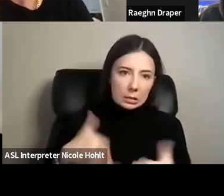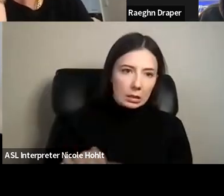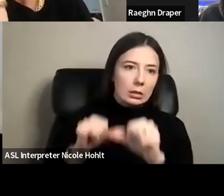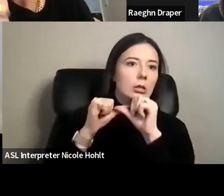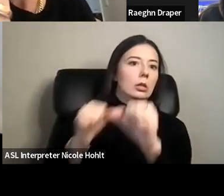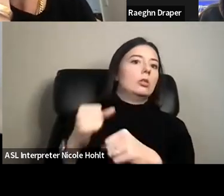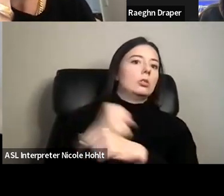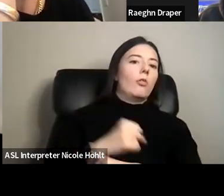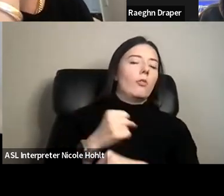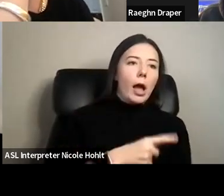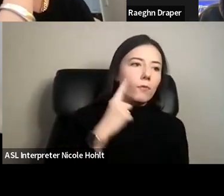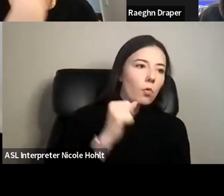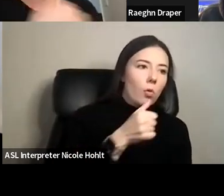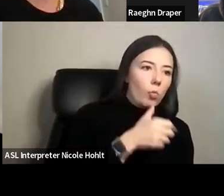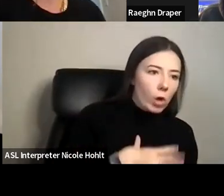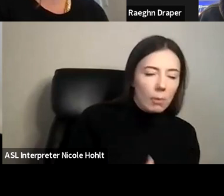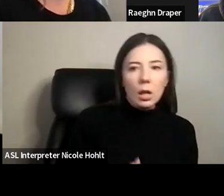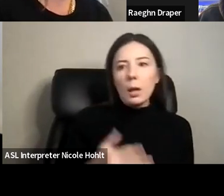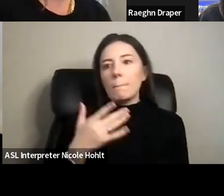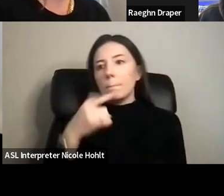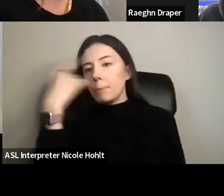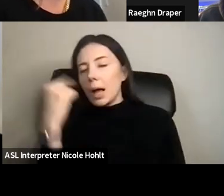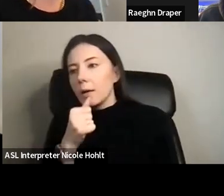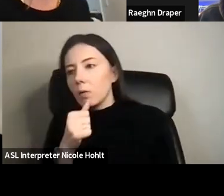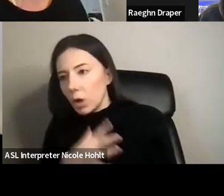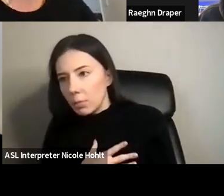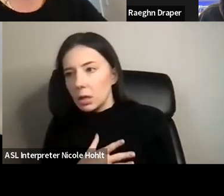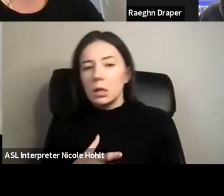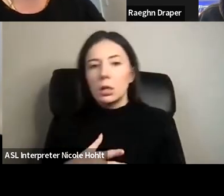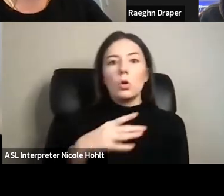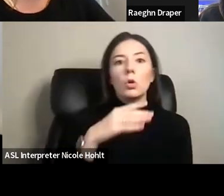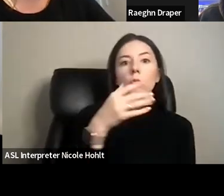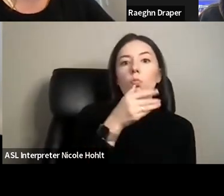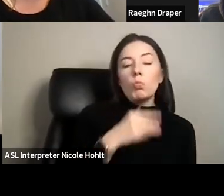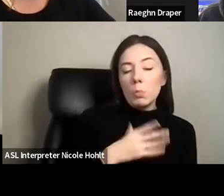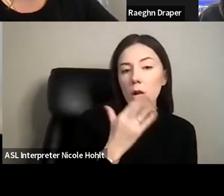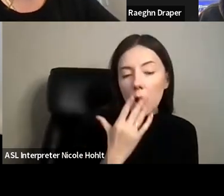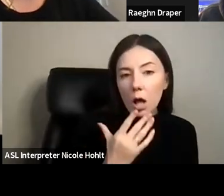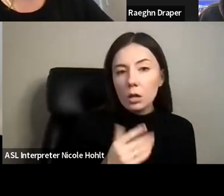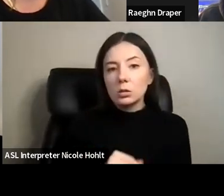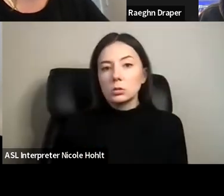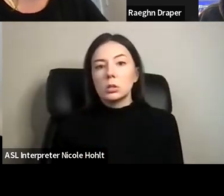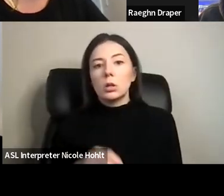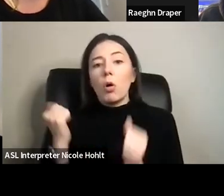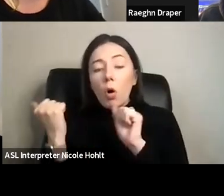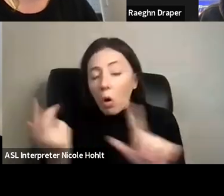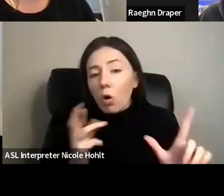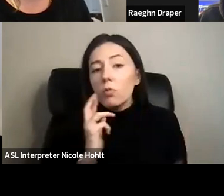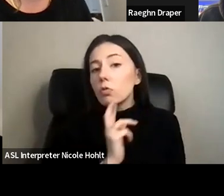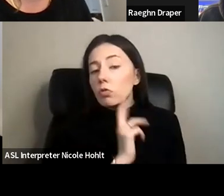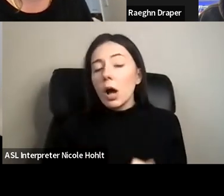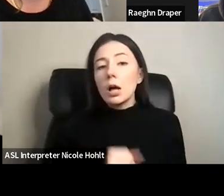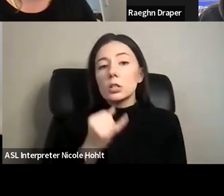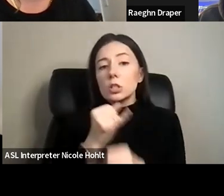for women, Black women, women of color, all of the restaurant industry